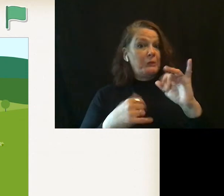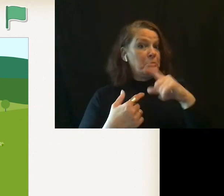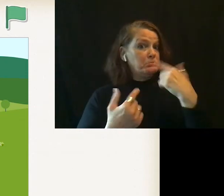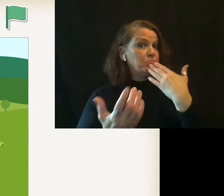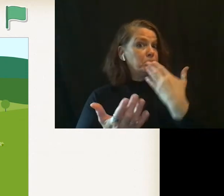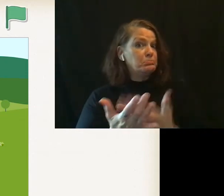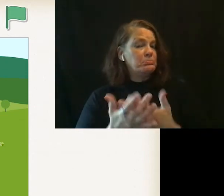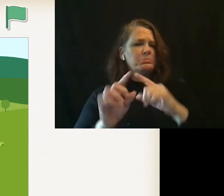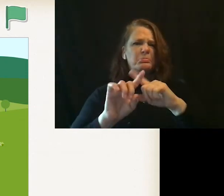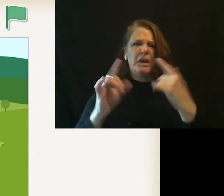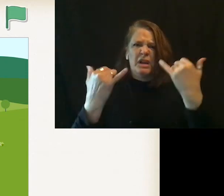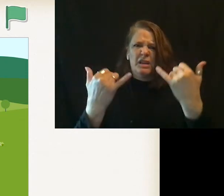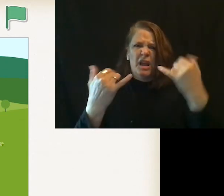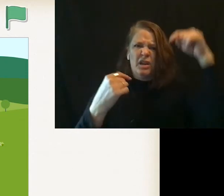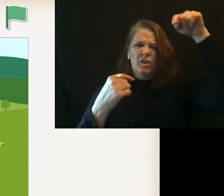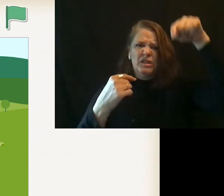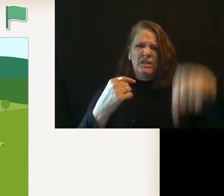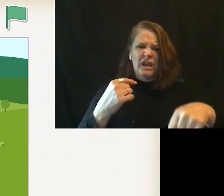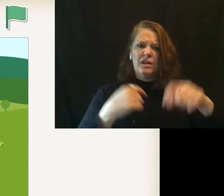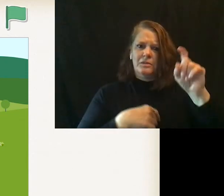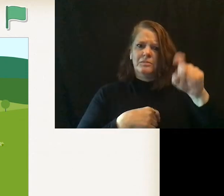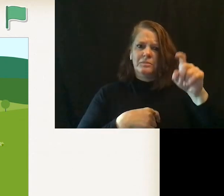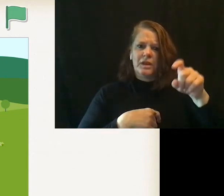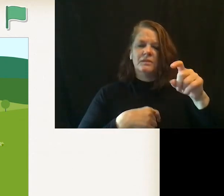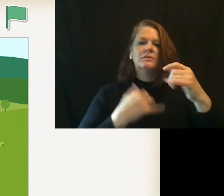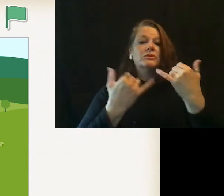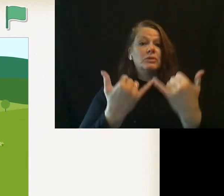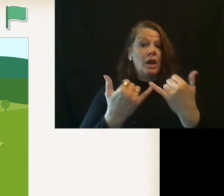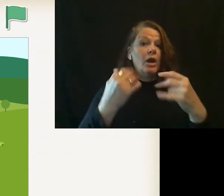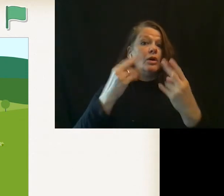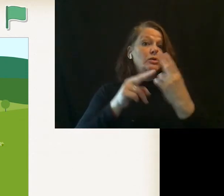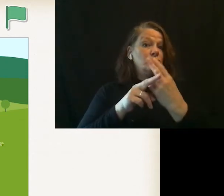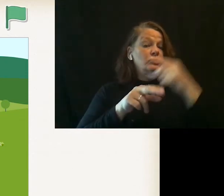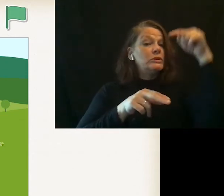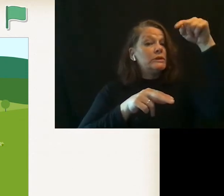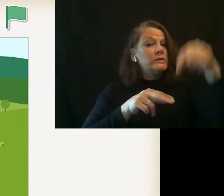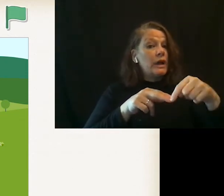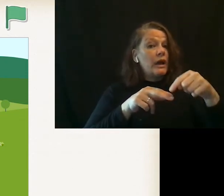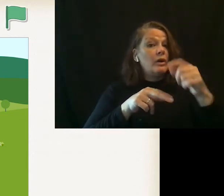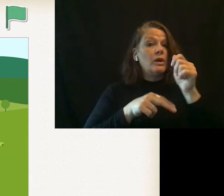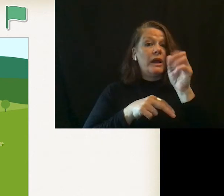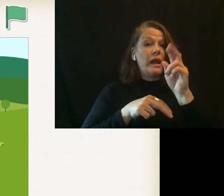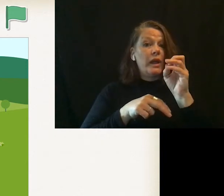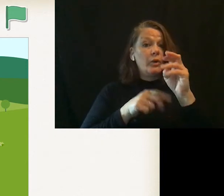So that's starting to look pretty good, but now we need it to move down, so we can have it move down with the down arrow.